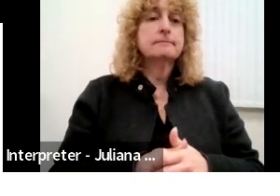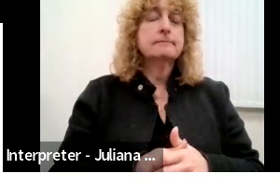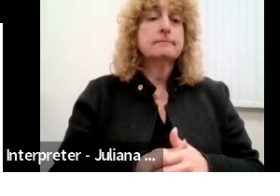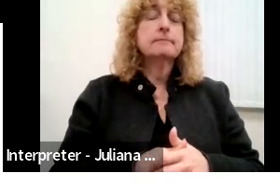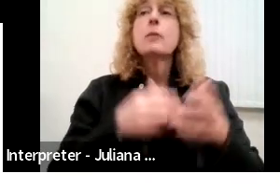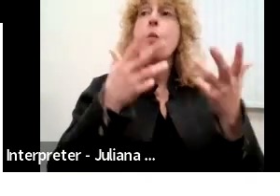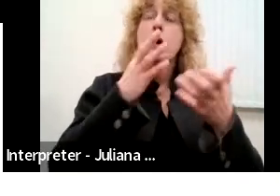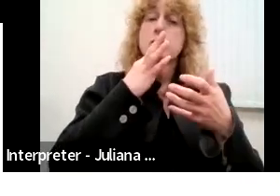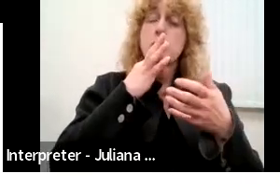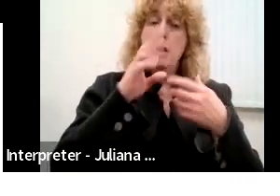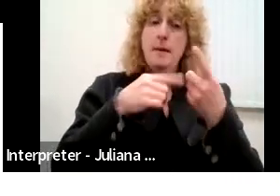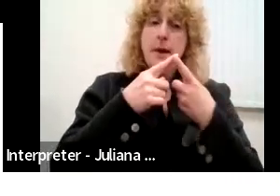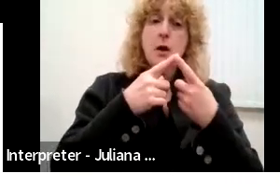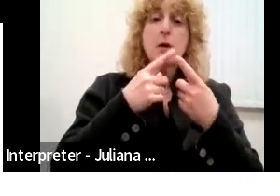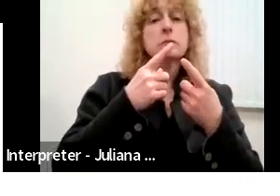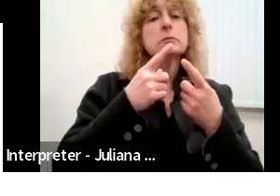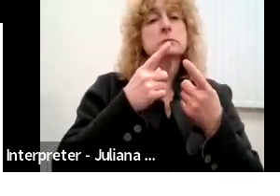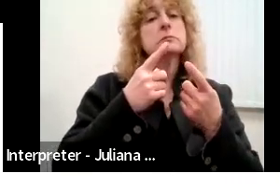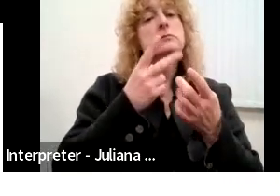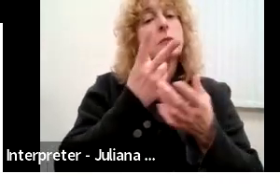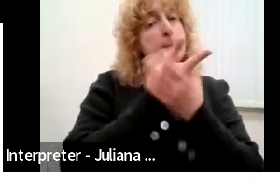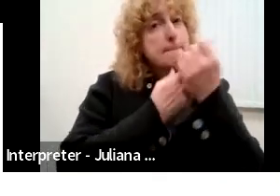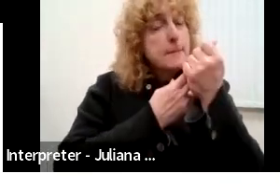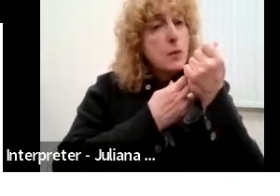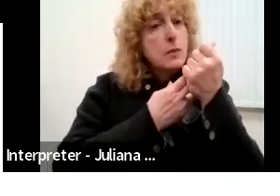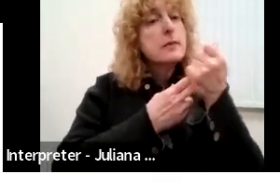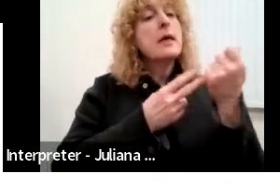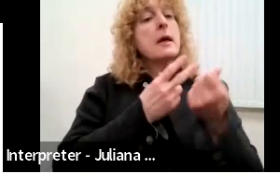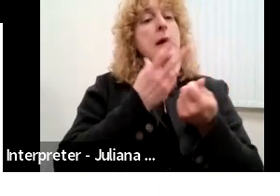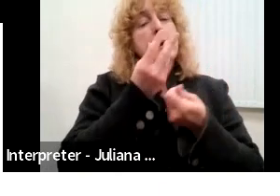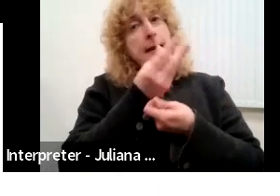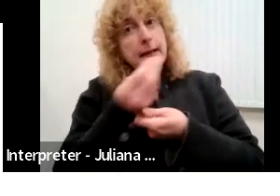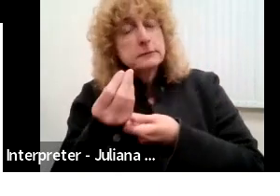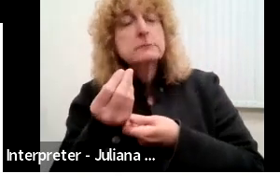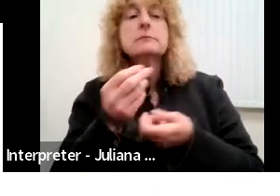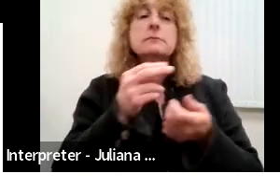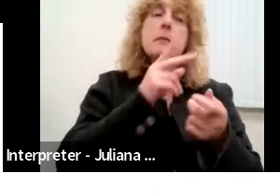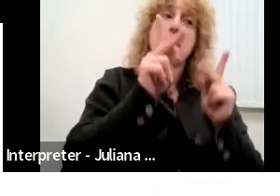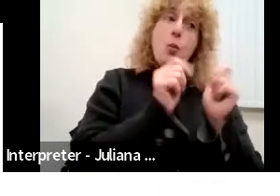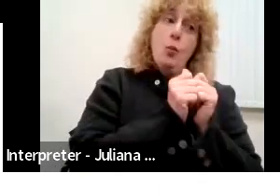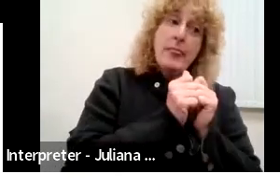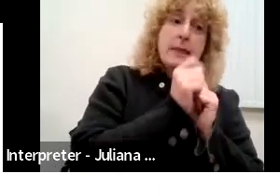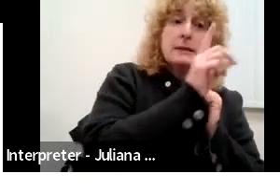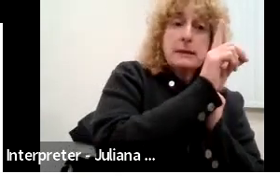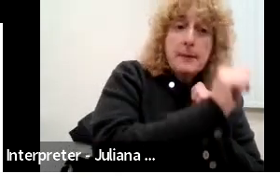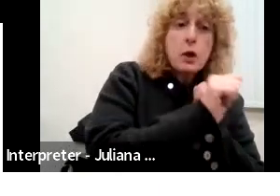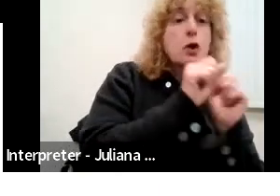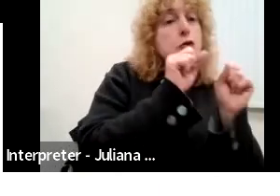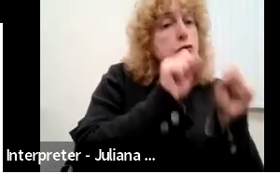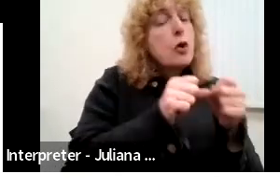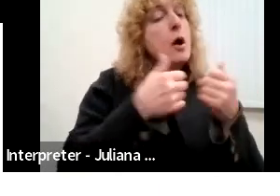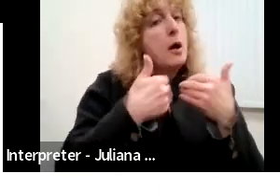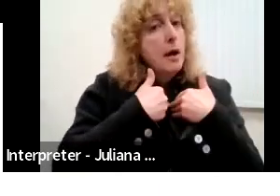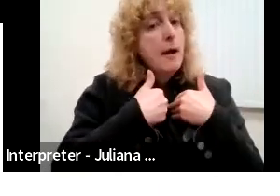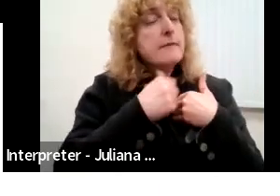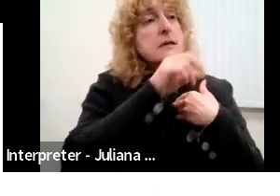Wanted to talk some both ands about trauma and disabilities. People with disabilities could have a